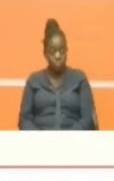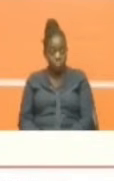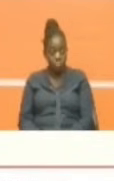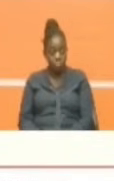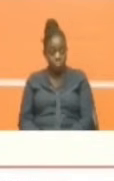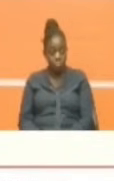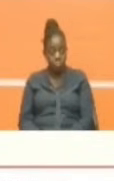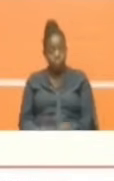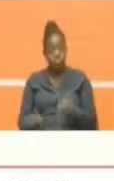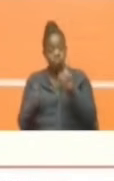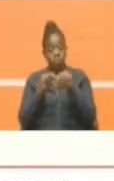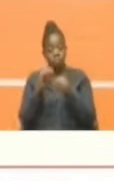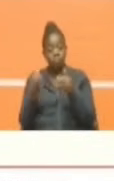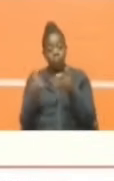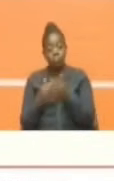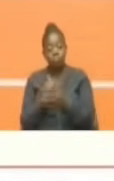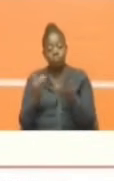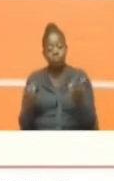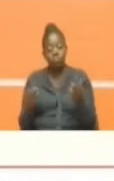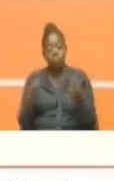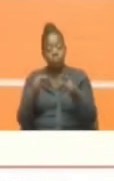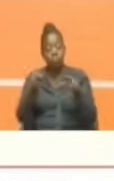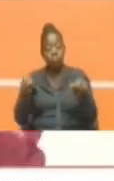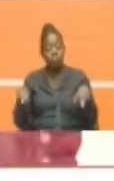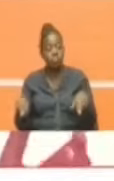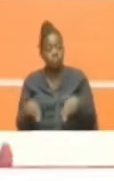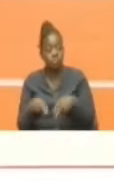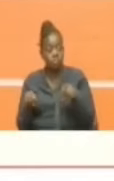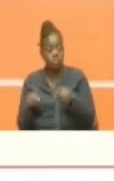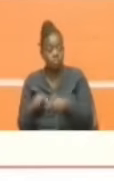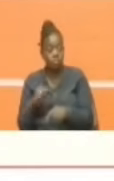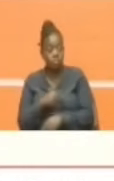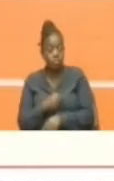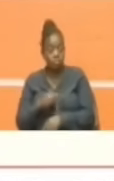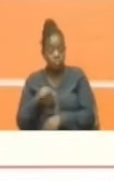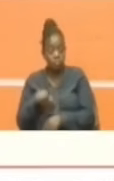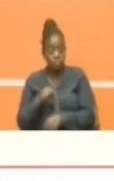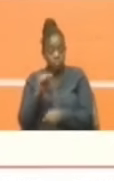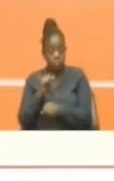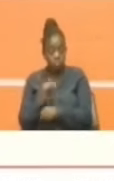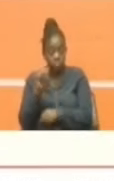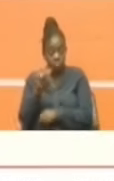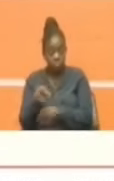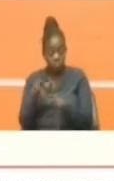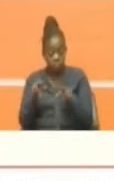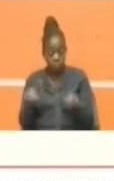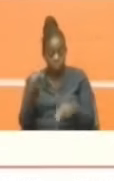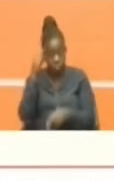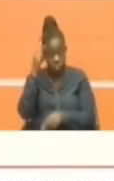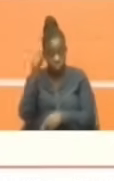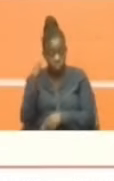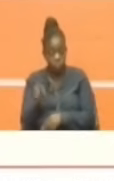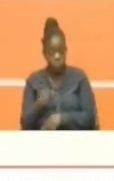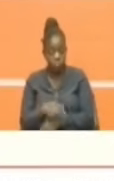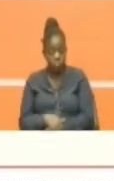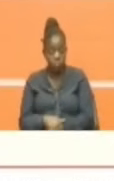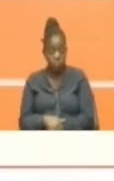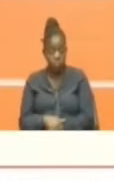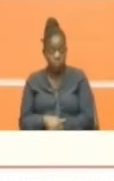We have talked of more classrooms. We should, Mama and myself will work on more classrooms for you.